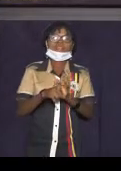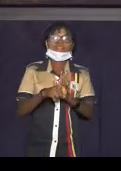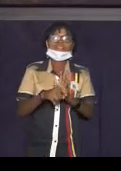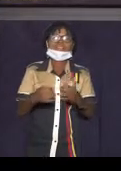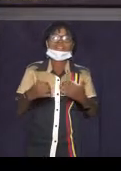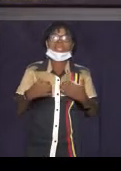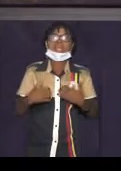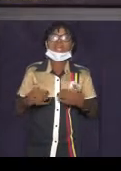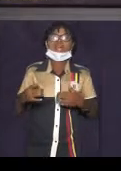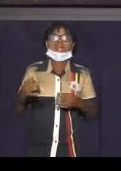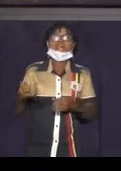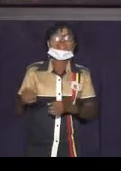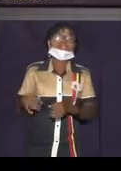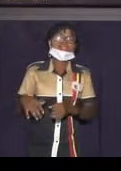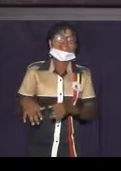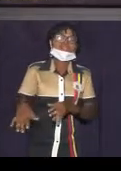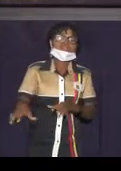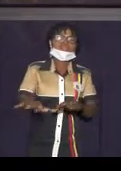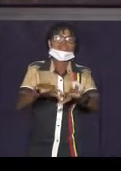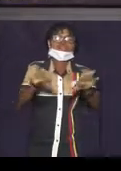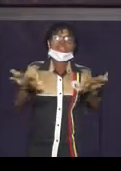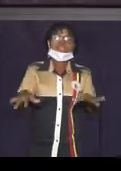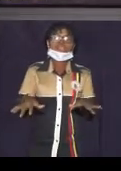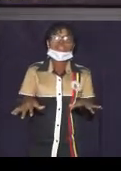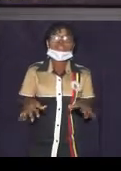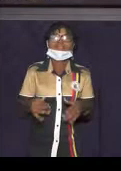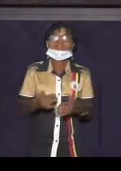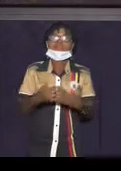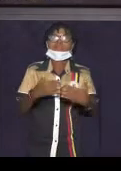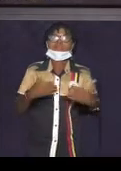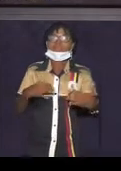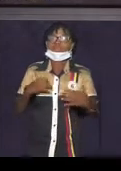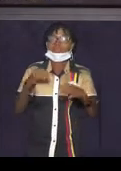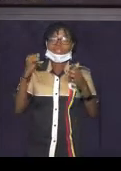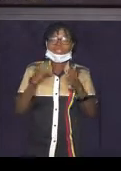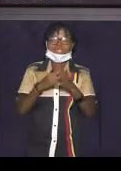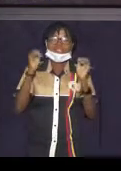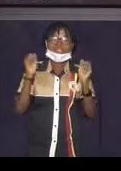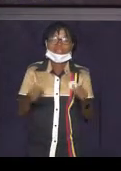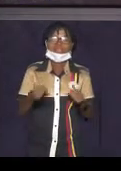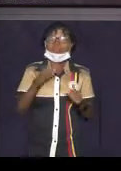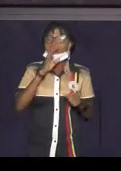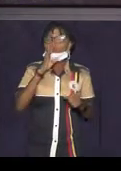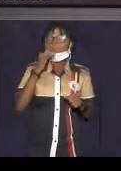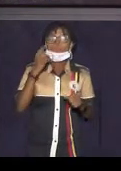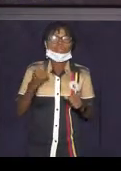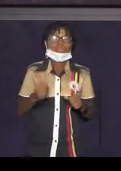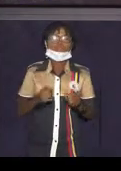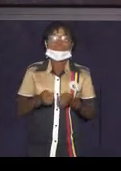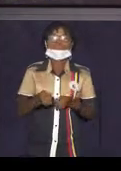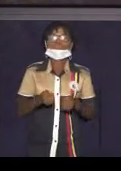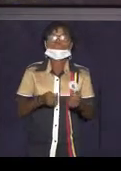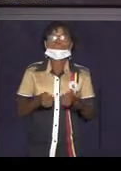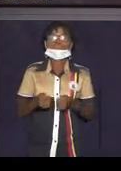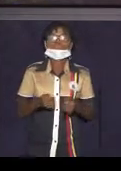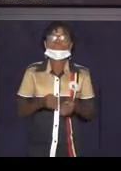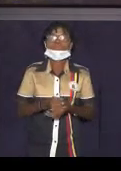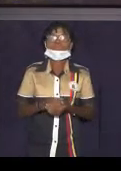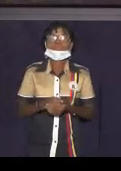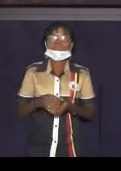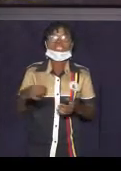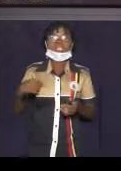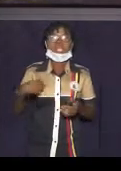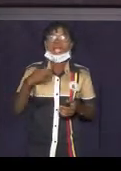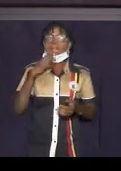before it could be controlled. The virus had spread before it could be controlled. Are